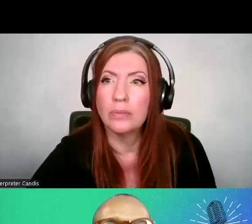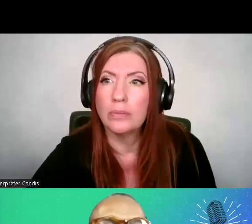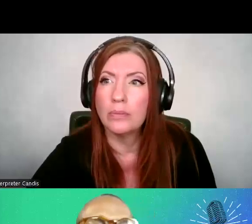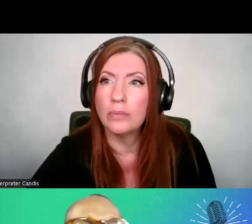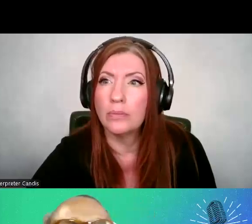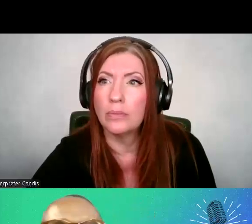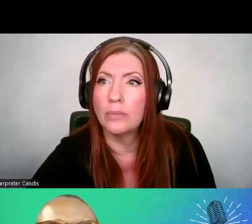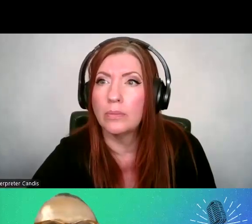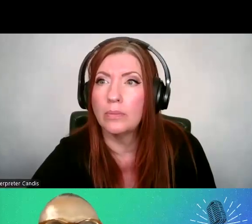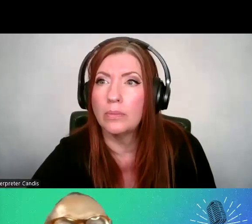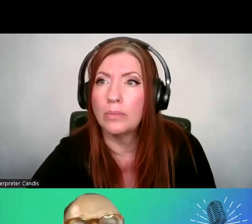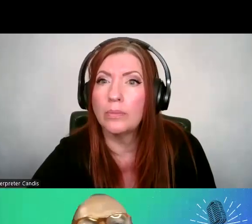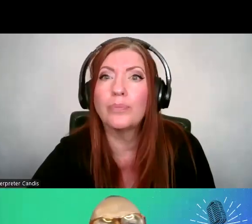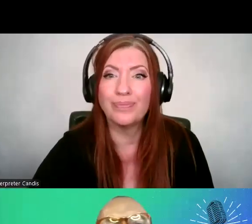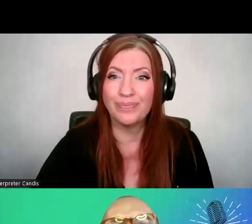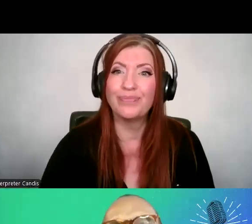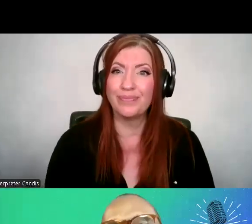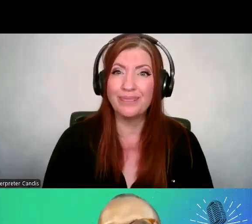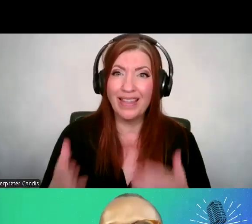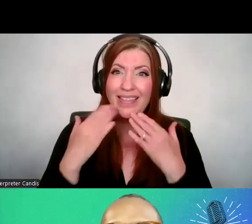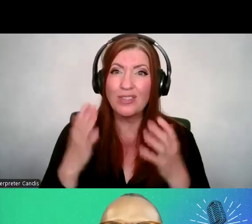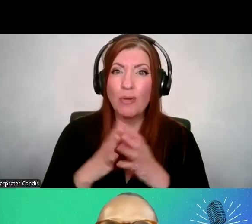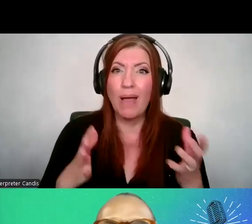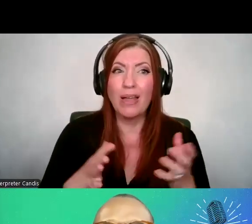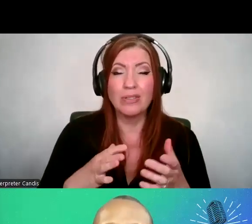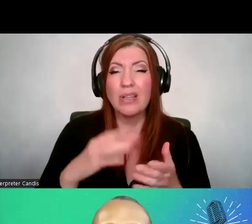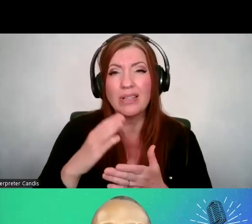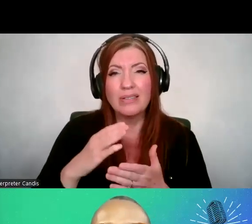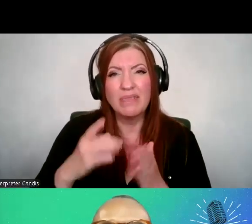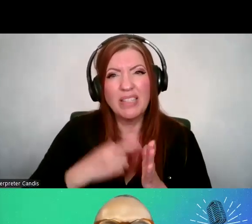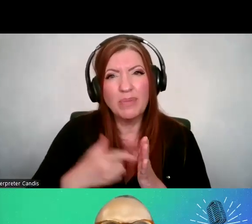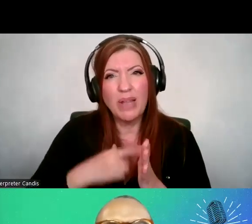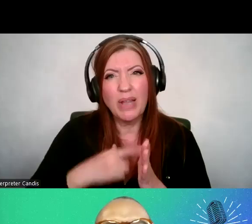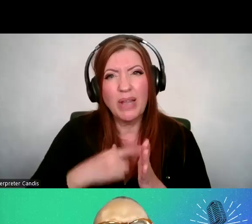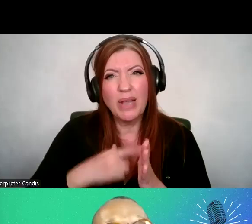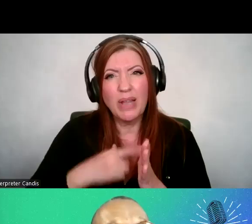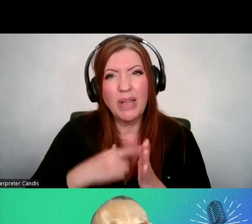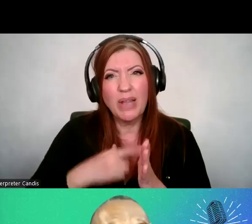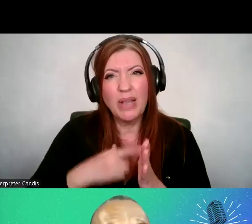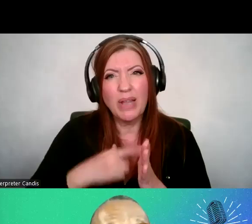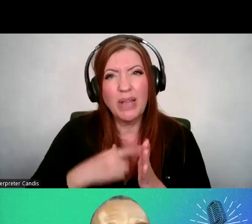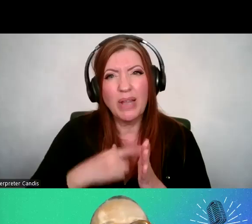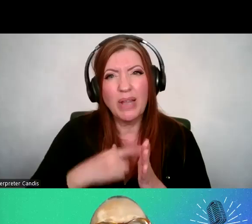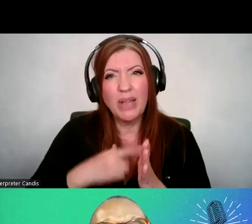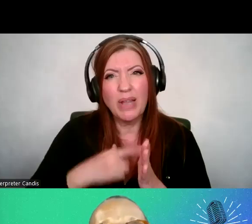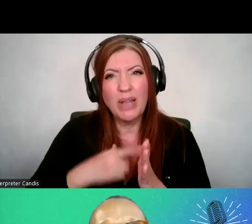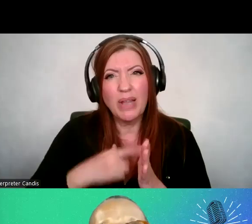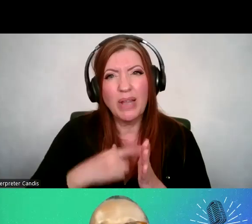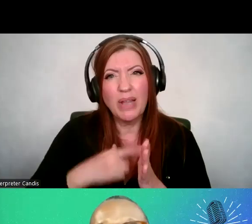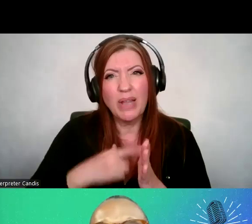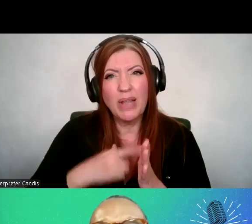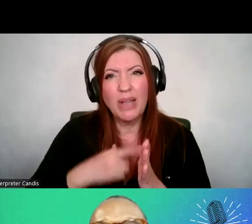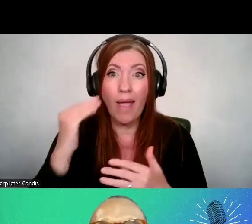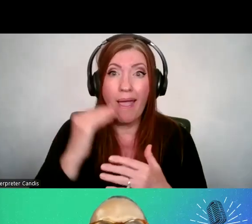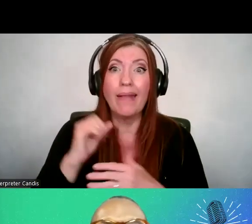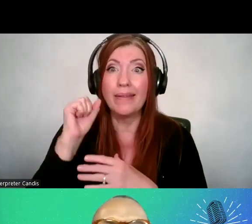Thank you so much. There are times in life when we're faced with a choice. The choice being to keep your head down, keep your mouth